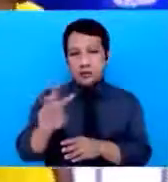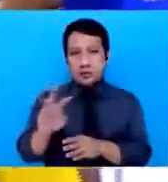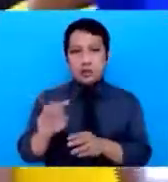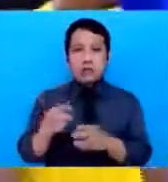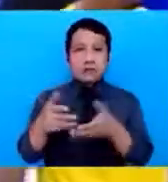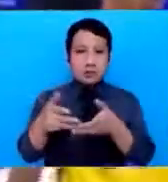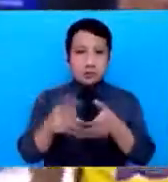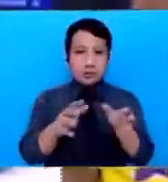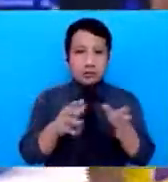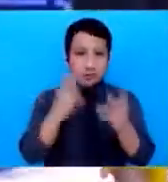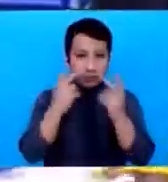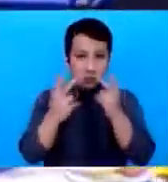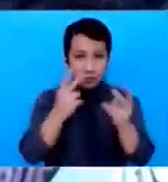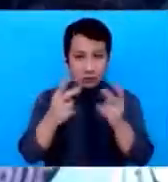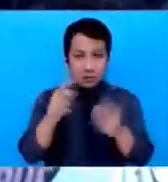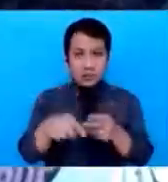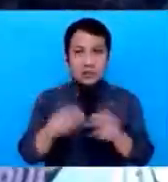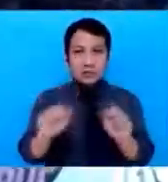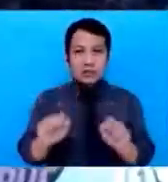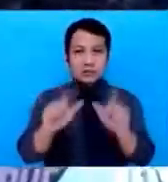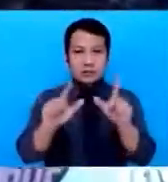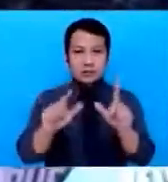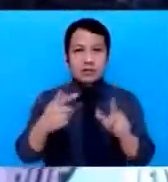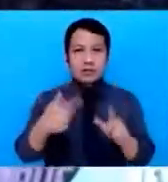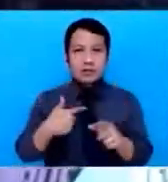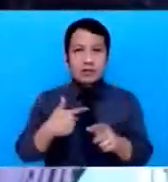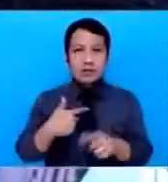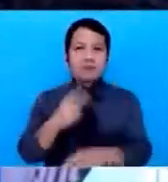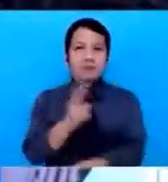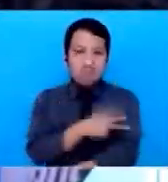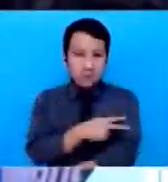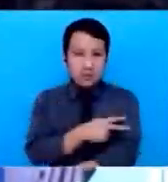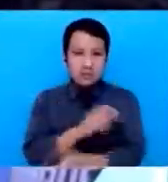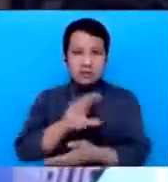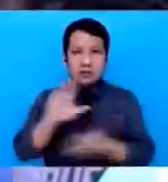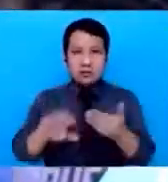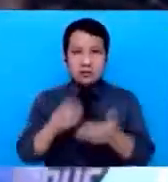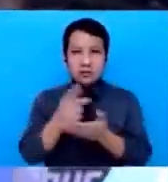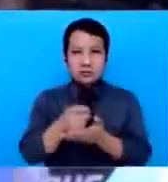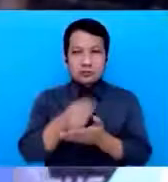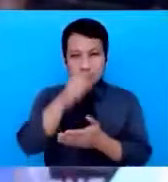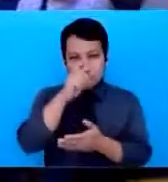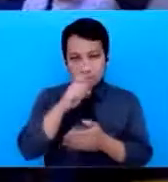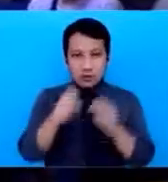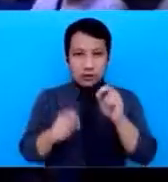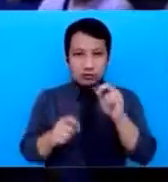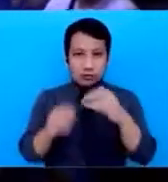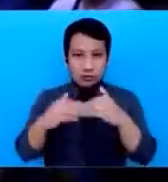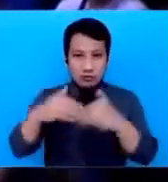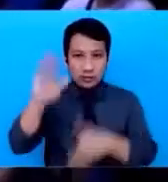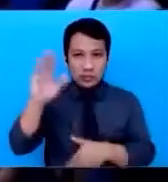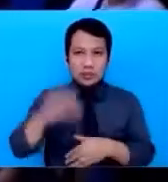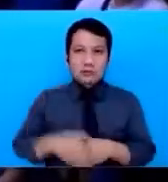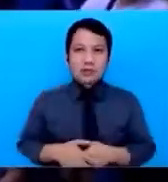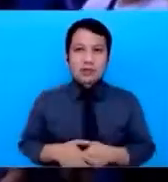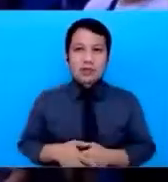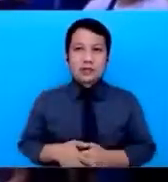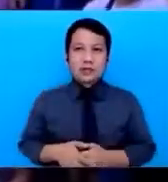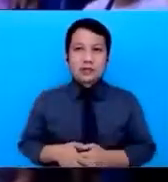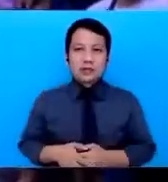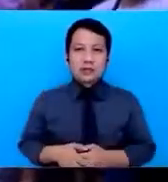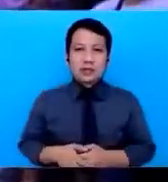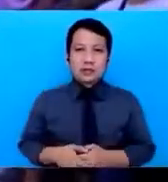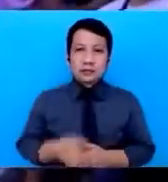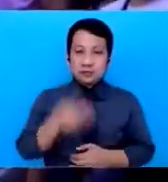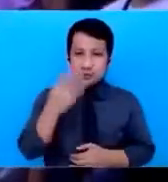papayagang makanood ng live ay yung mga fully vaccinated at yung mga 12 years old pataas. Dapat dala ang vax card,